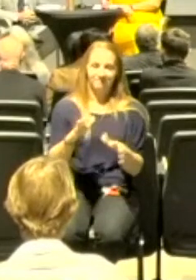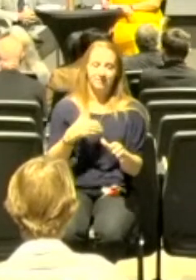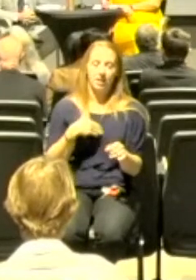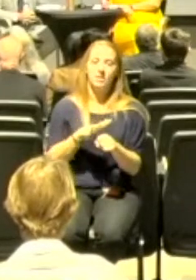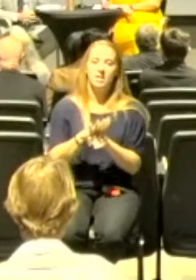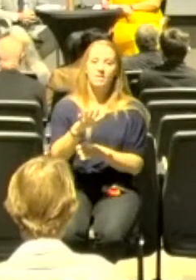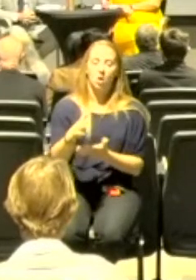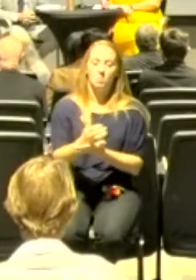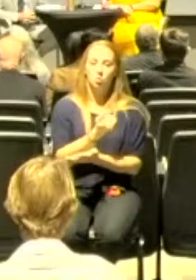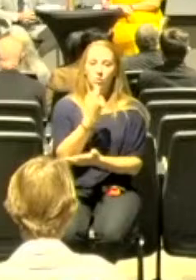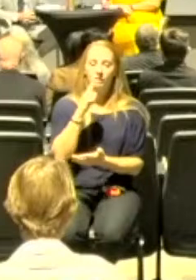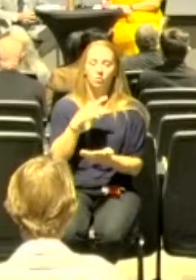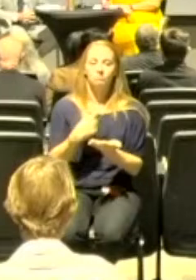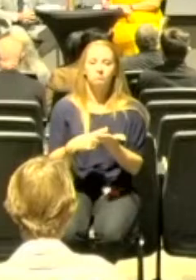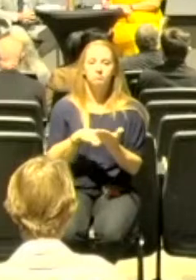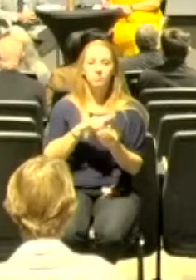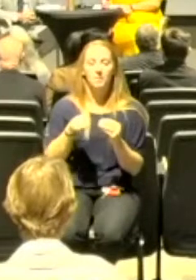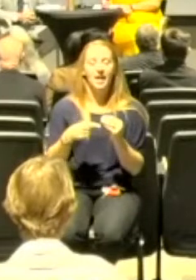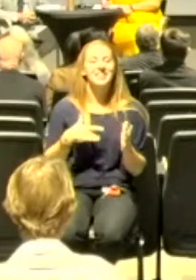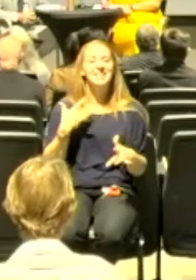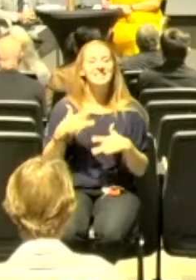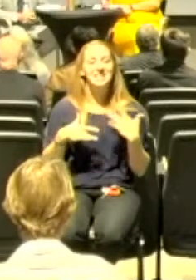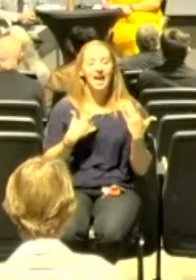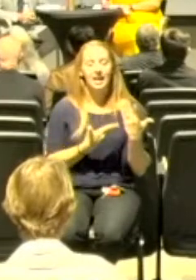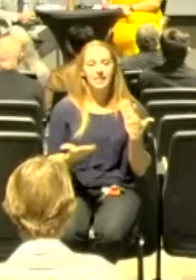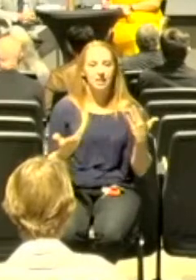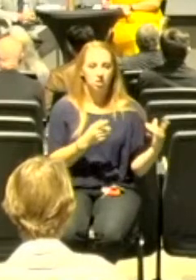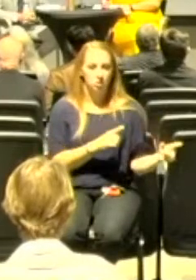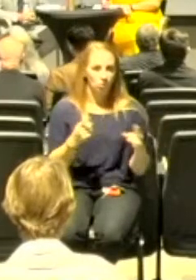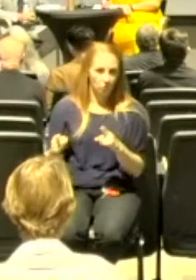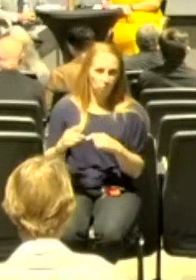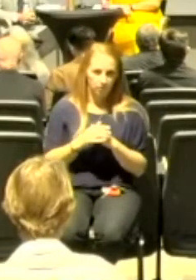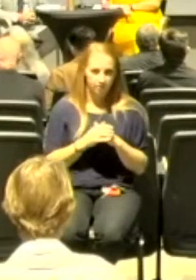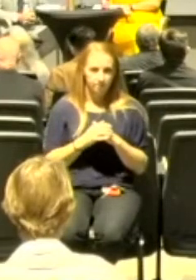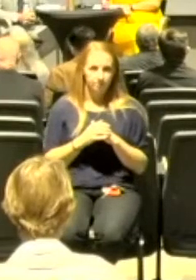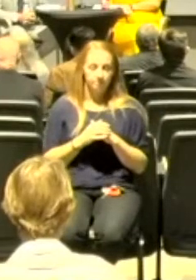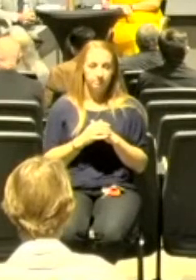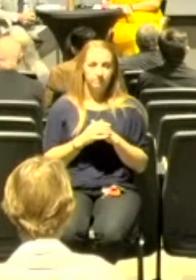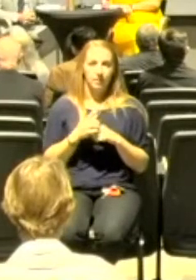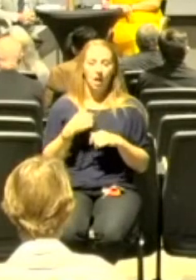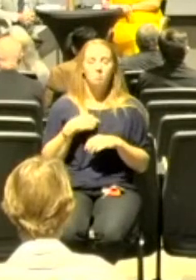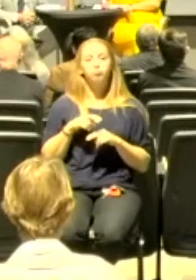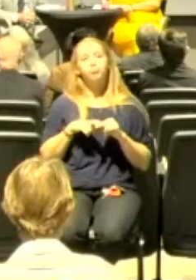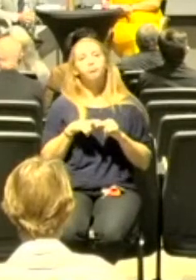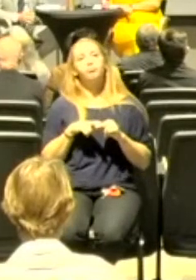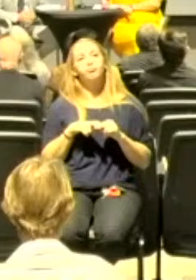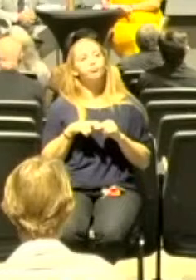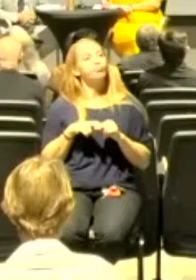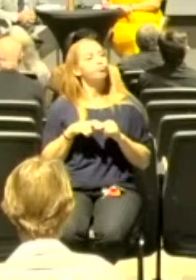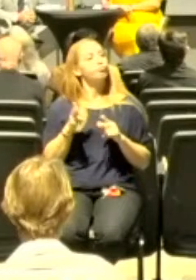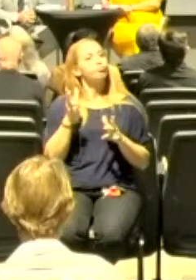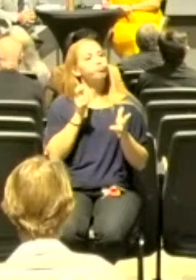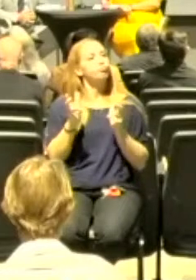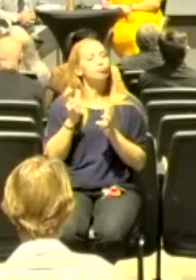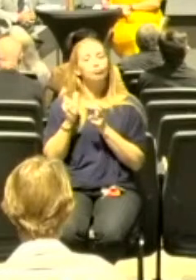to talk about the exciting things that are gonna be coming forward. As I was sitting here listening to everybody talk